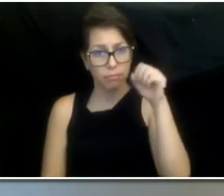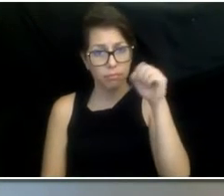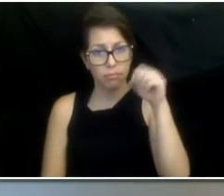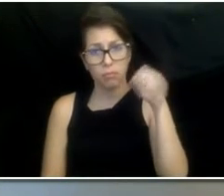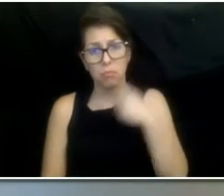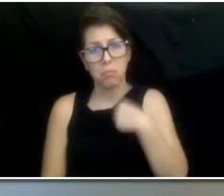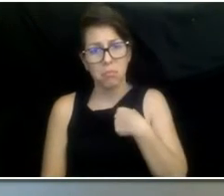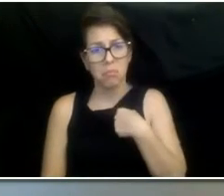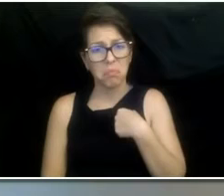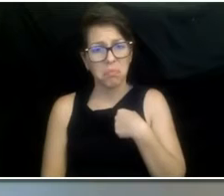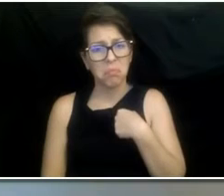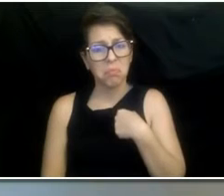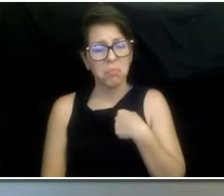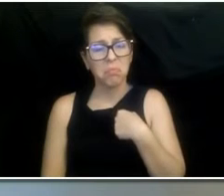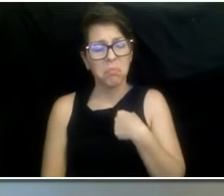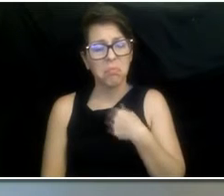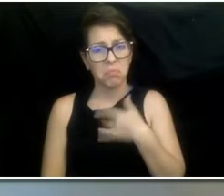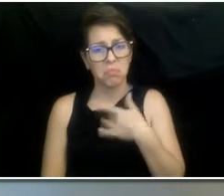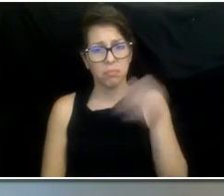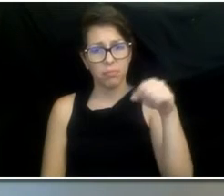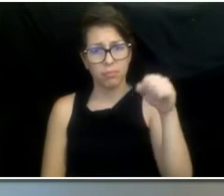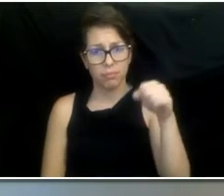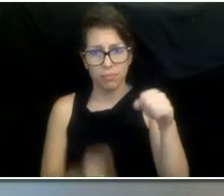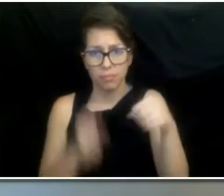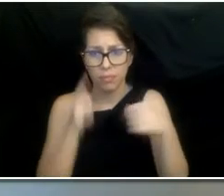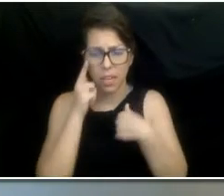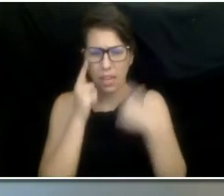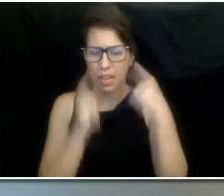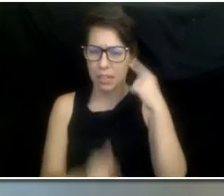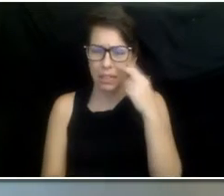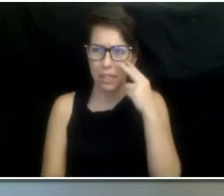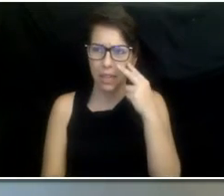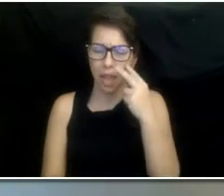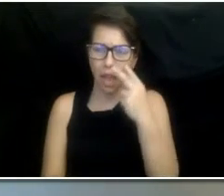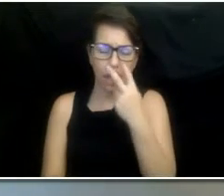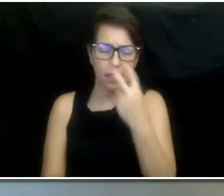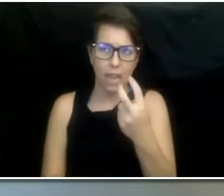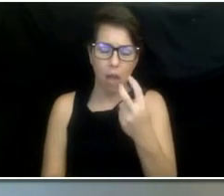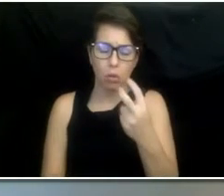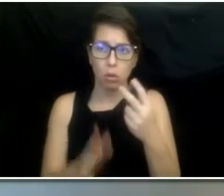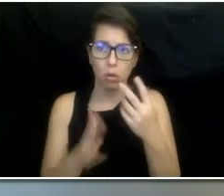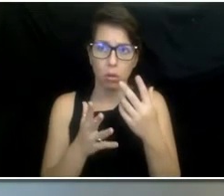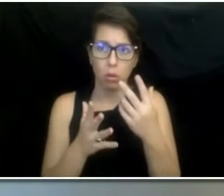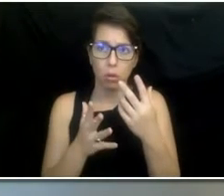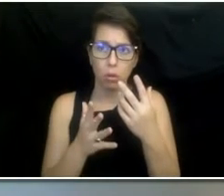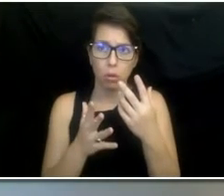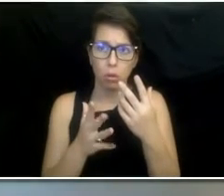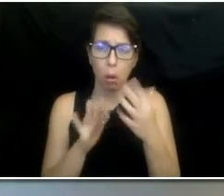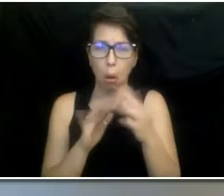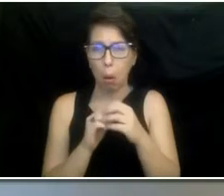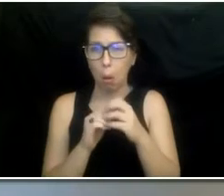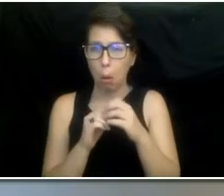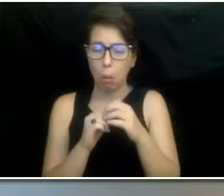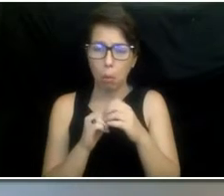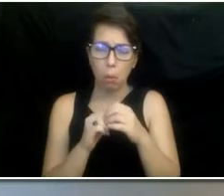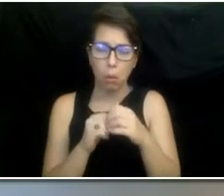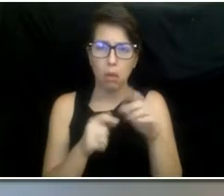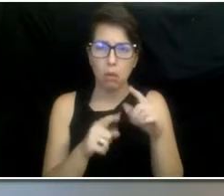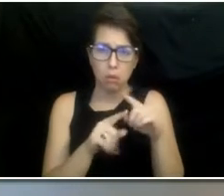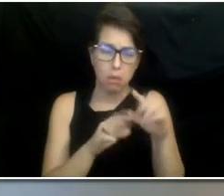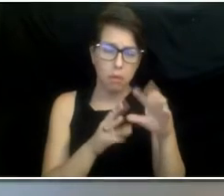opportunity to find a way to coercively control their spouses if they can do it by claiming it's